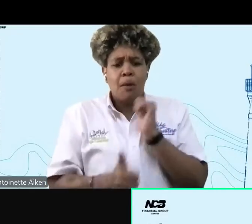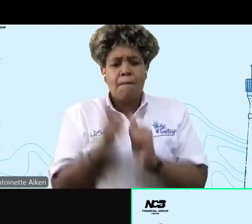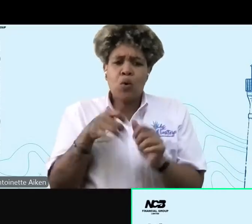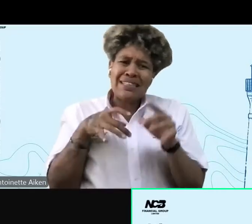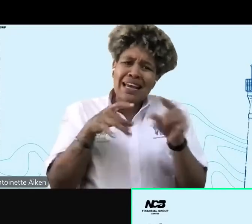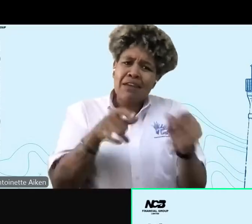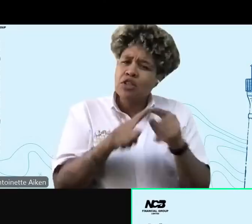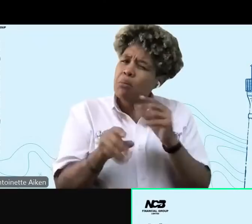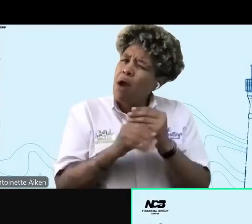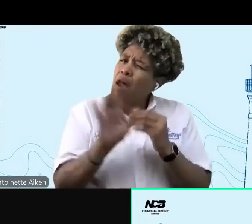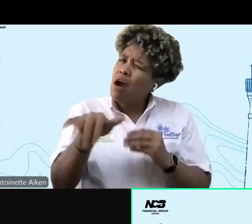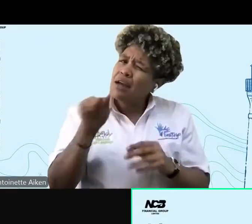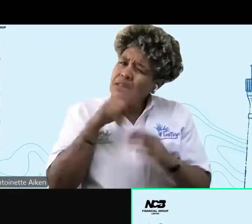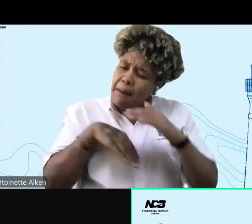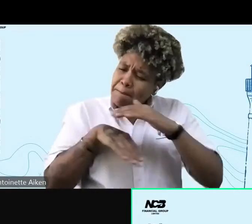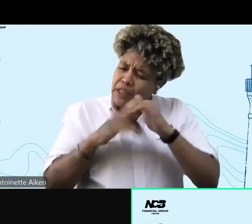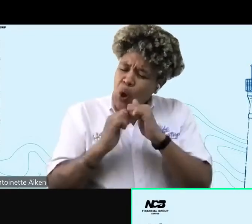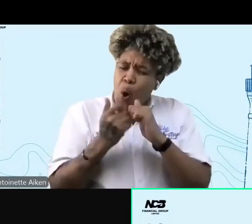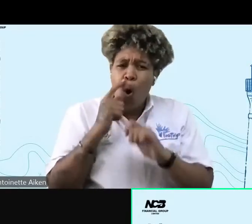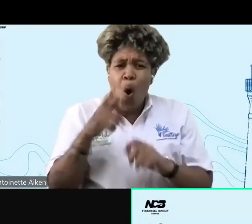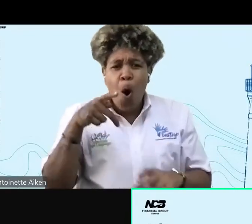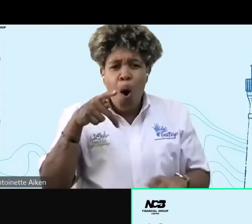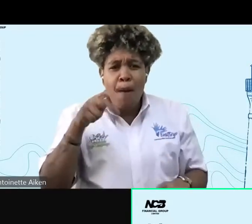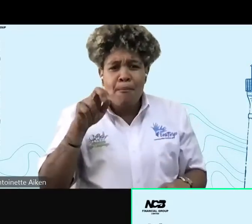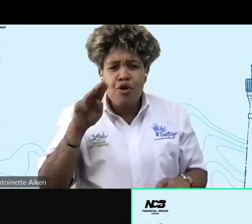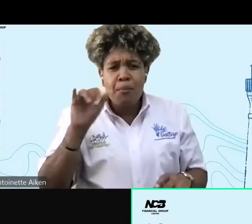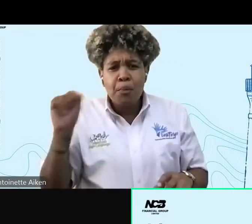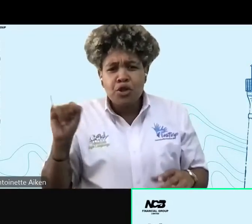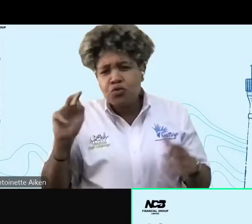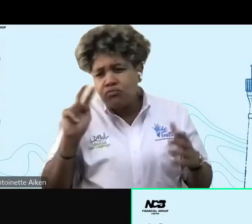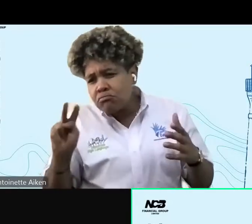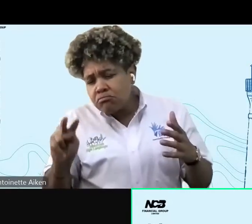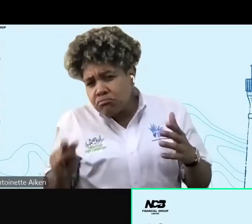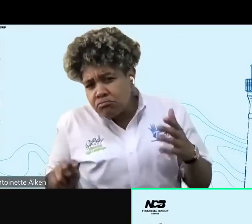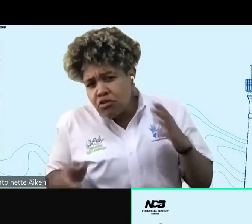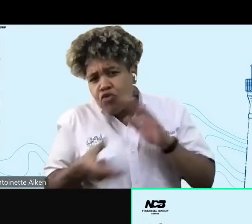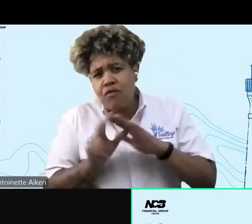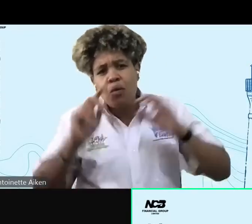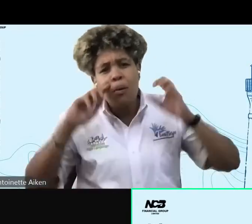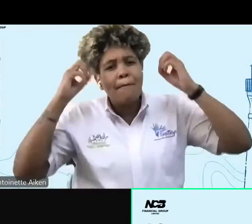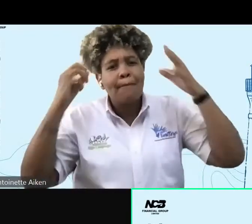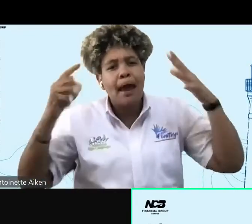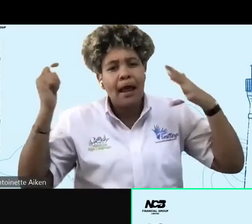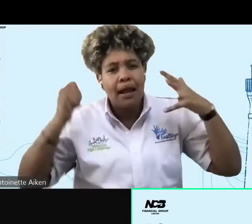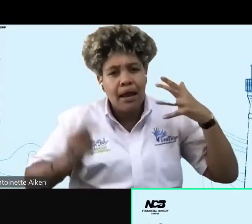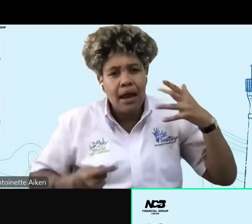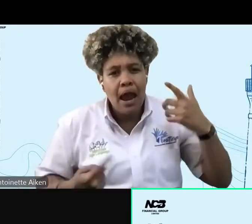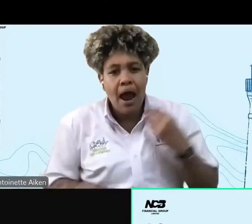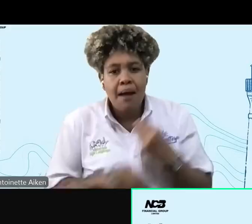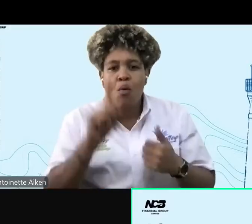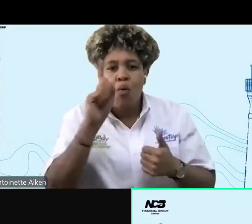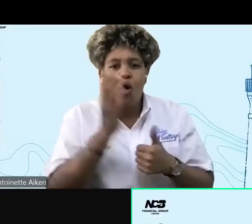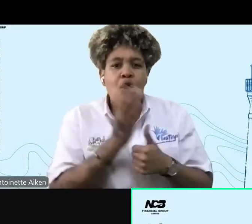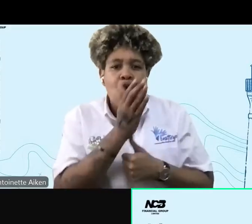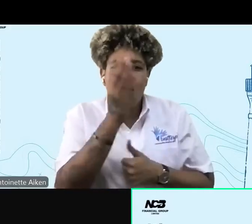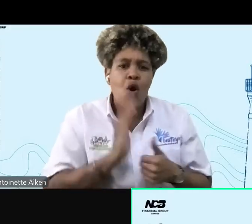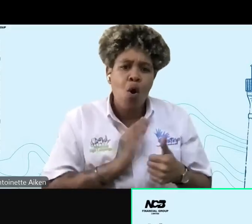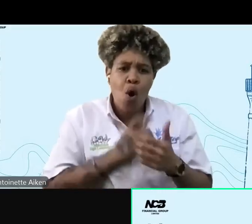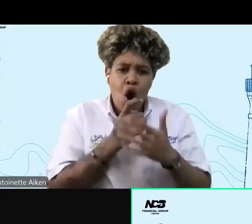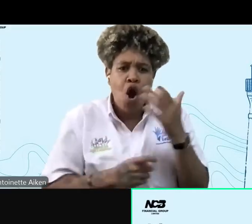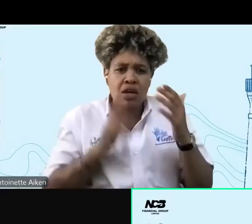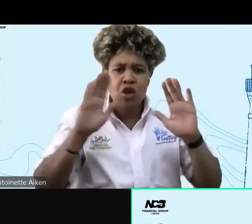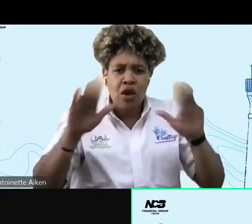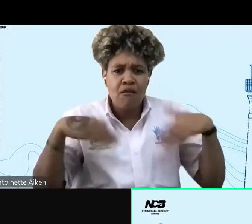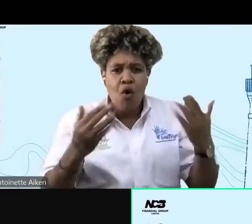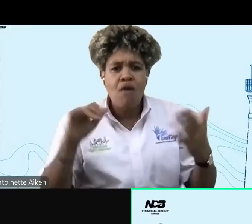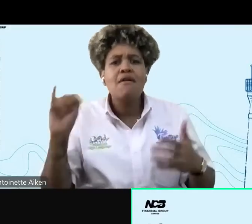efficient. But the basis on which premiums are reviewed are a number of factors. So one would be our cost of